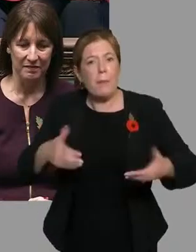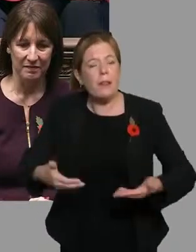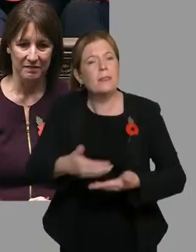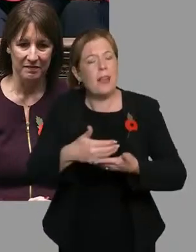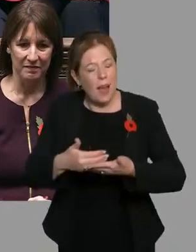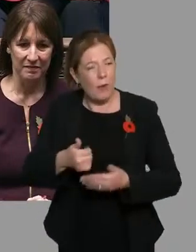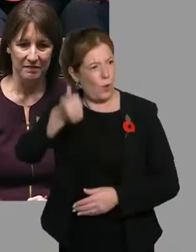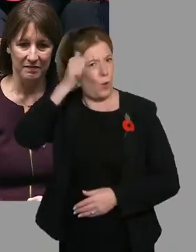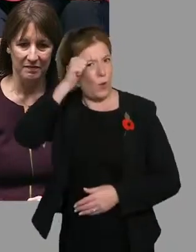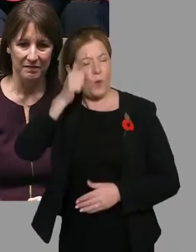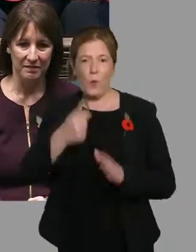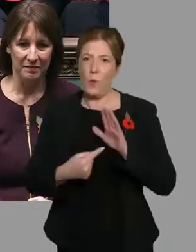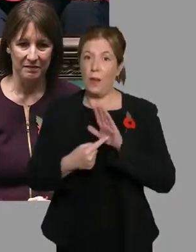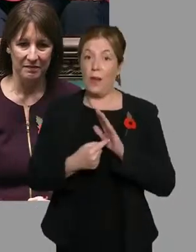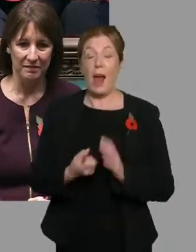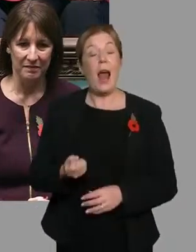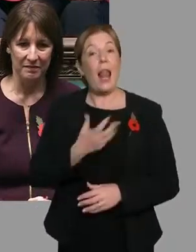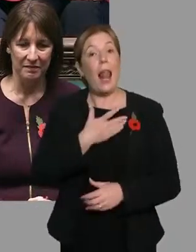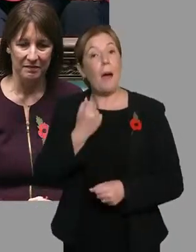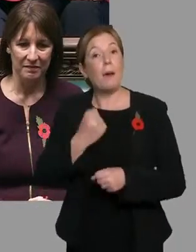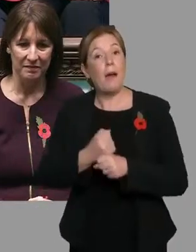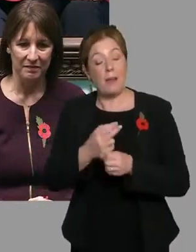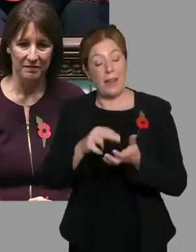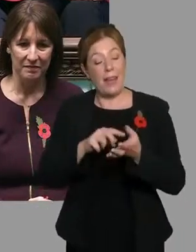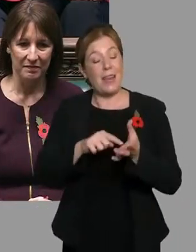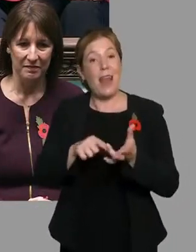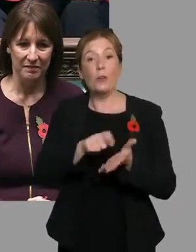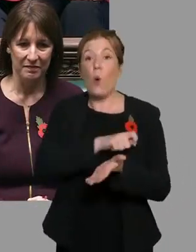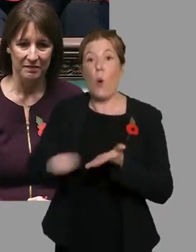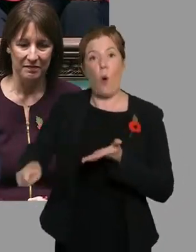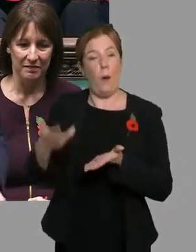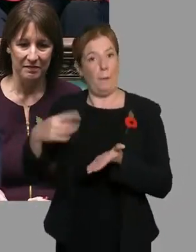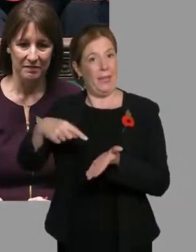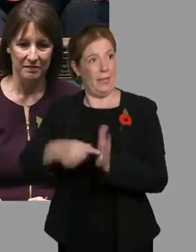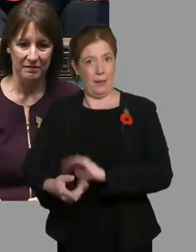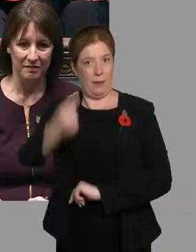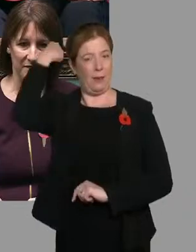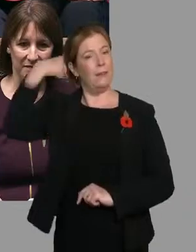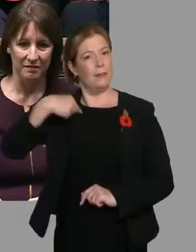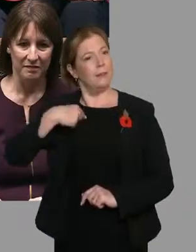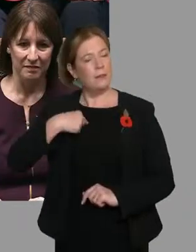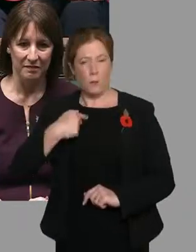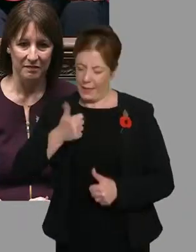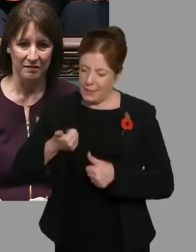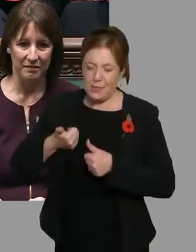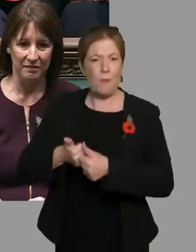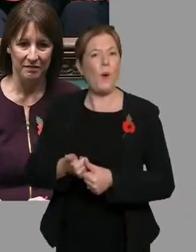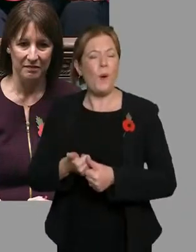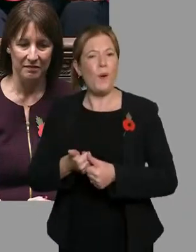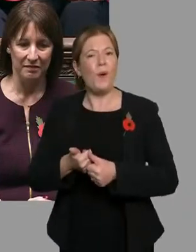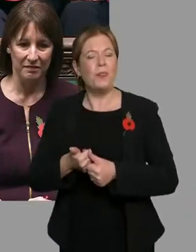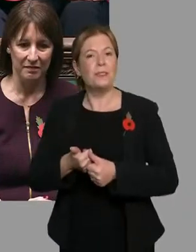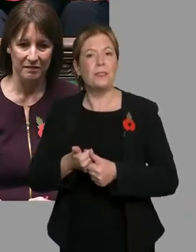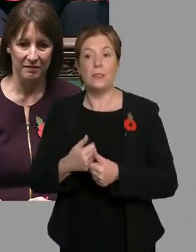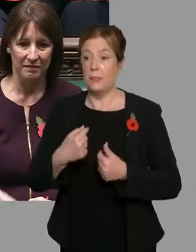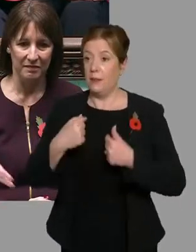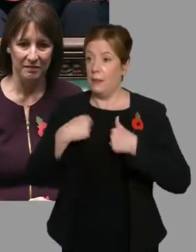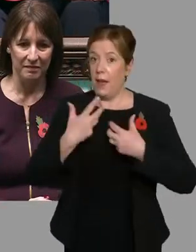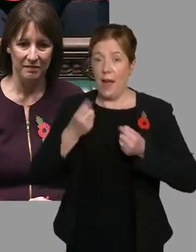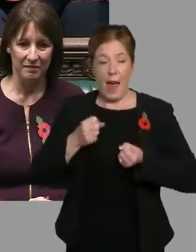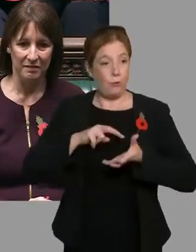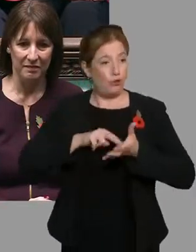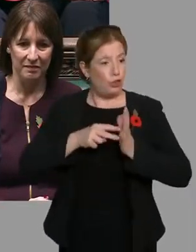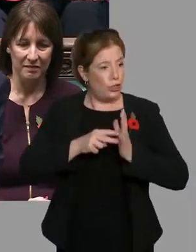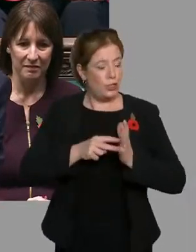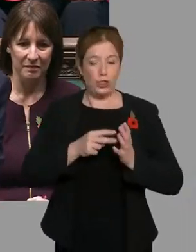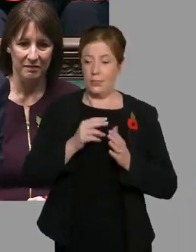NATO treaty in the first place, and we are strong supporters. We have a strategic defence review. We are committed to 2.5%. Well,